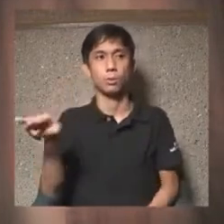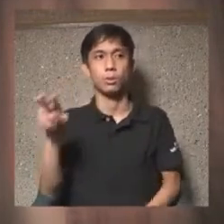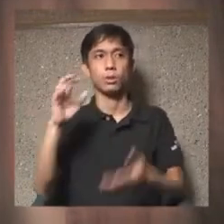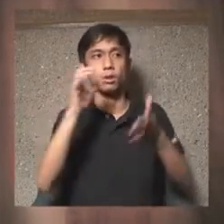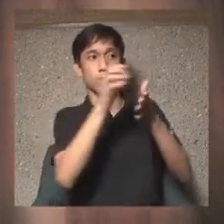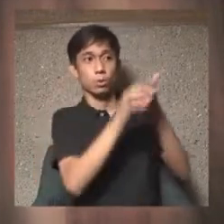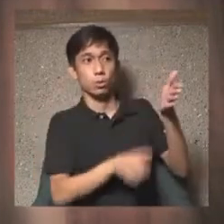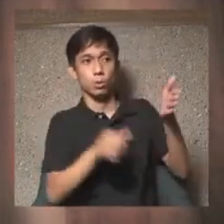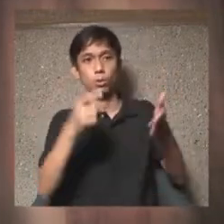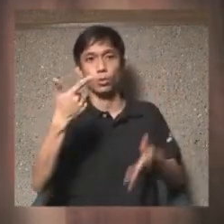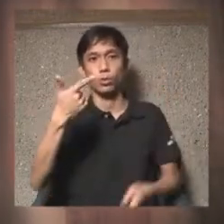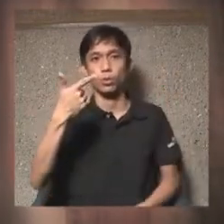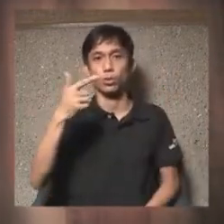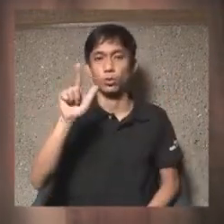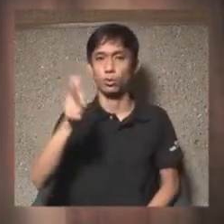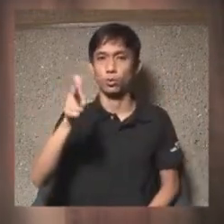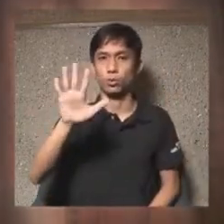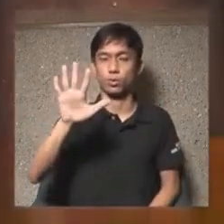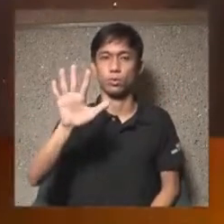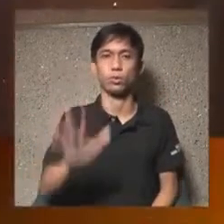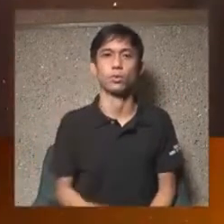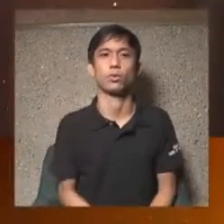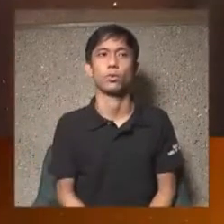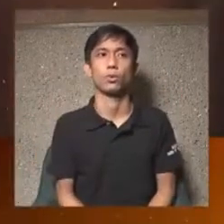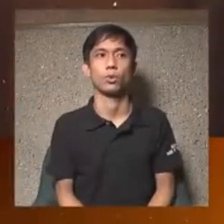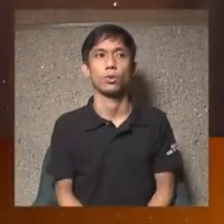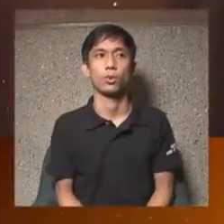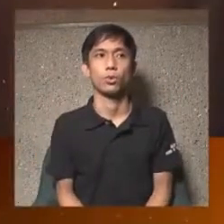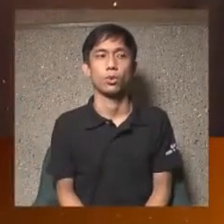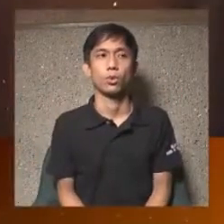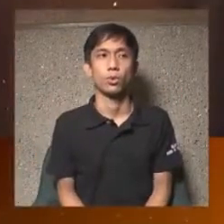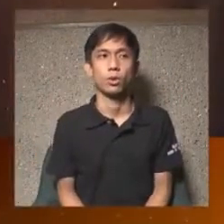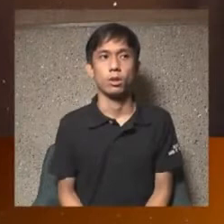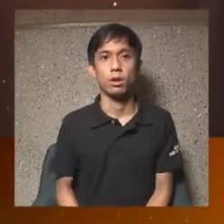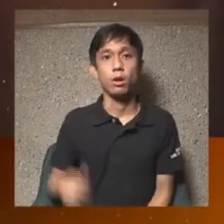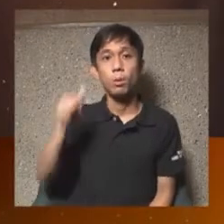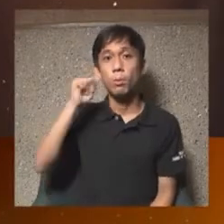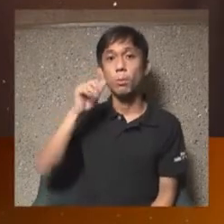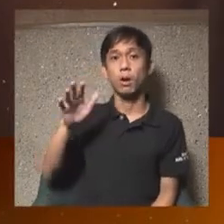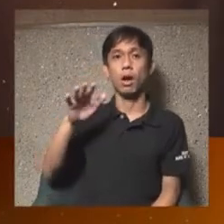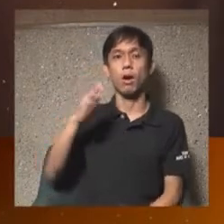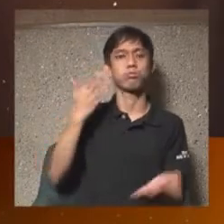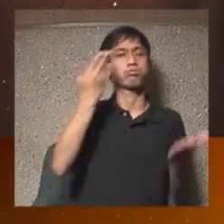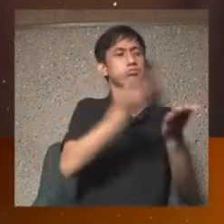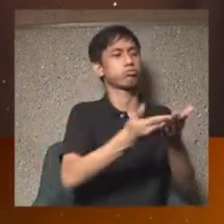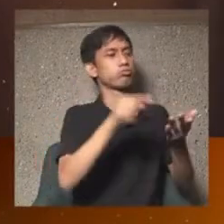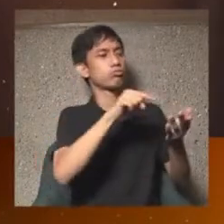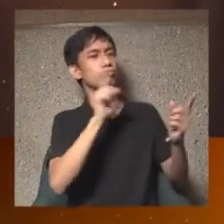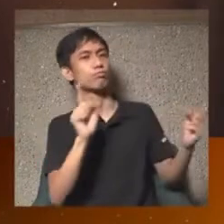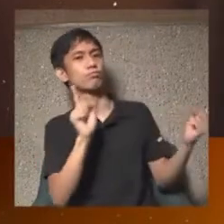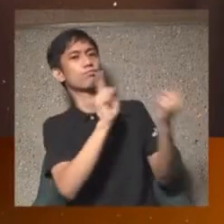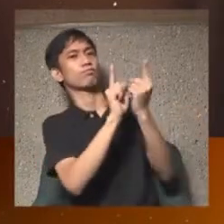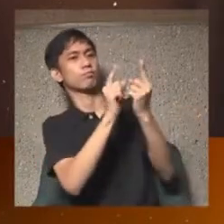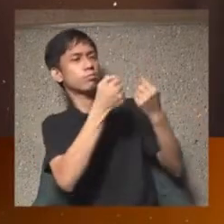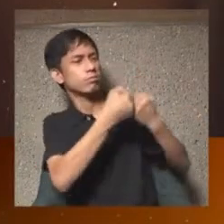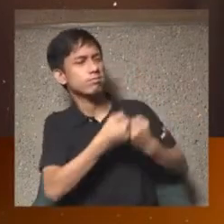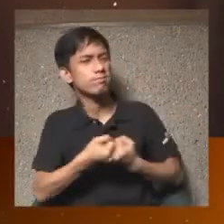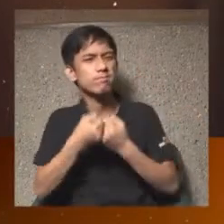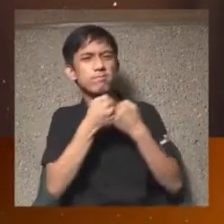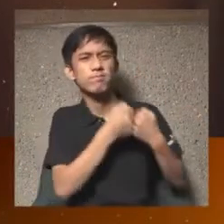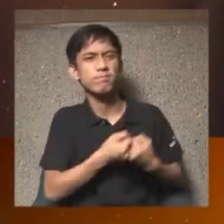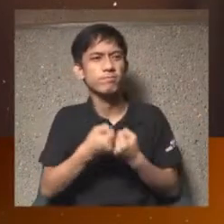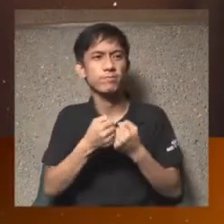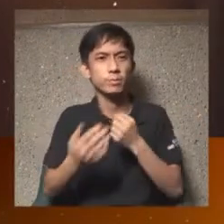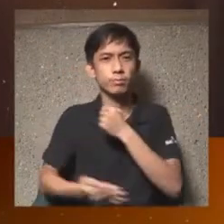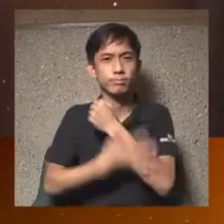25. A man came and wrestled with him until the dawn began to break. When the